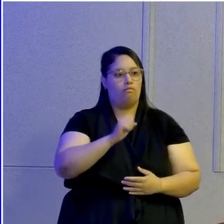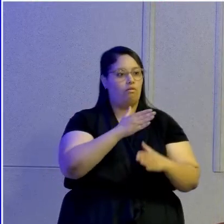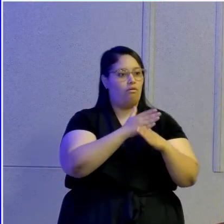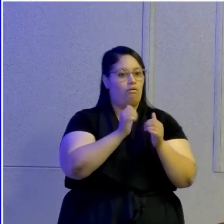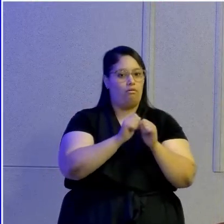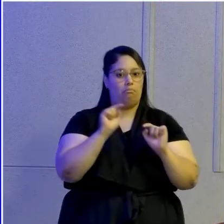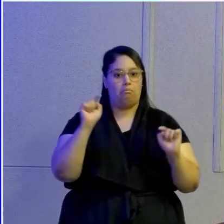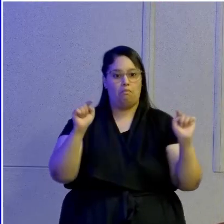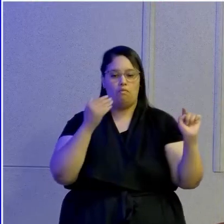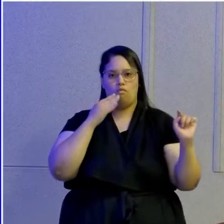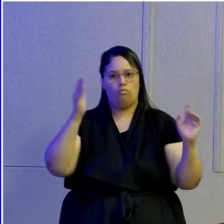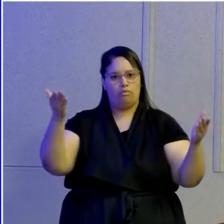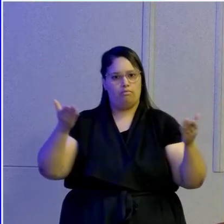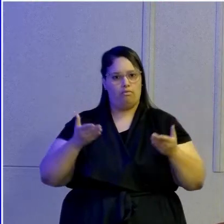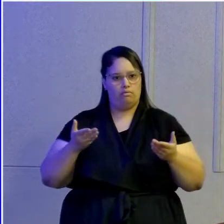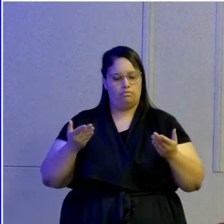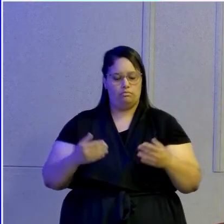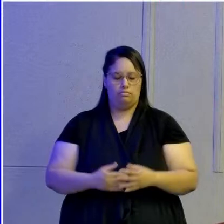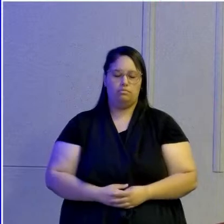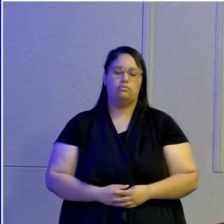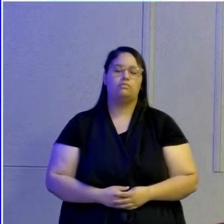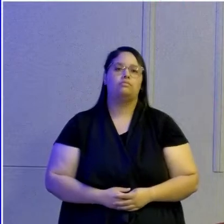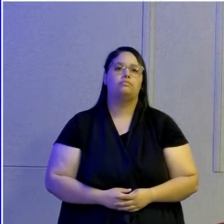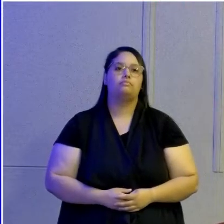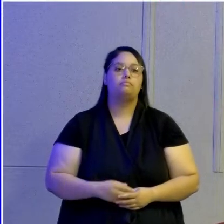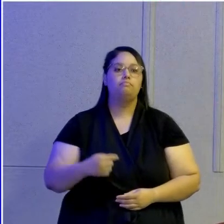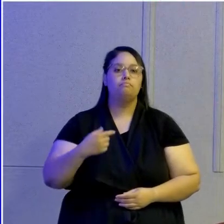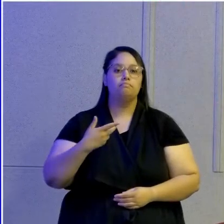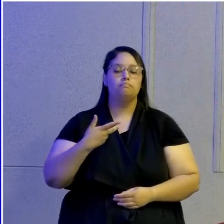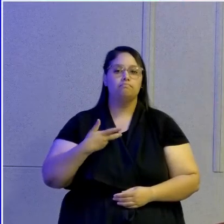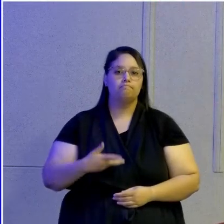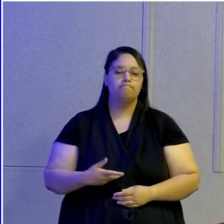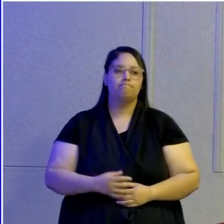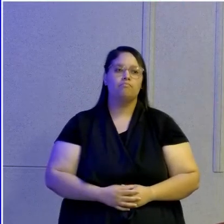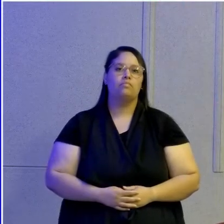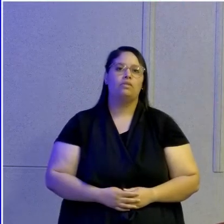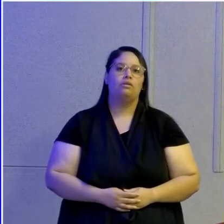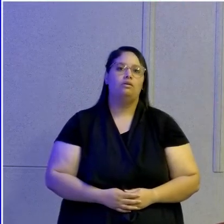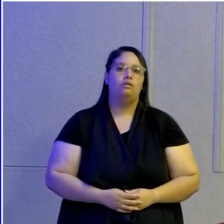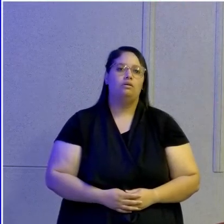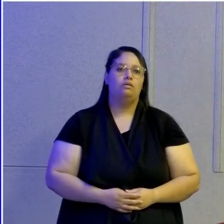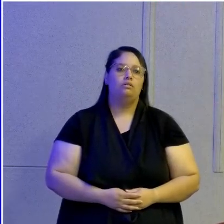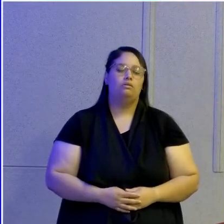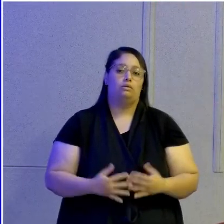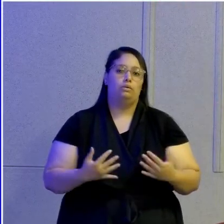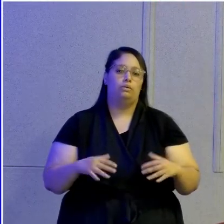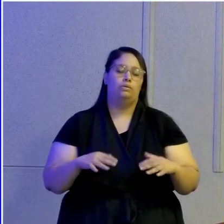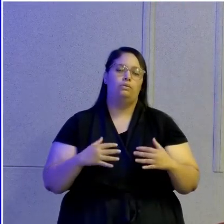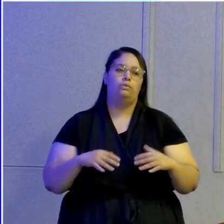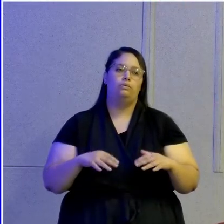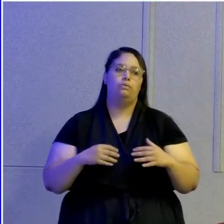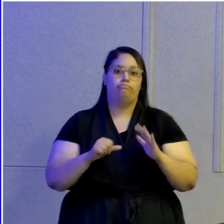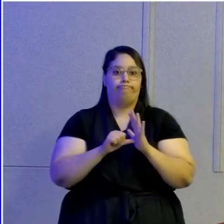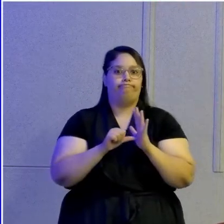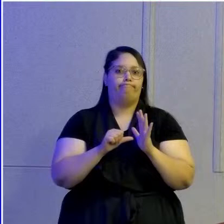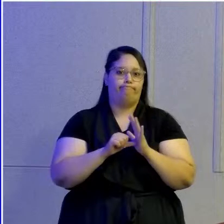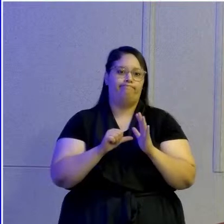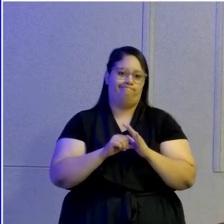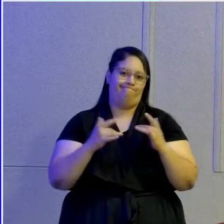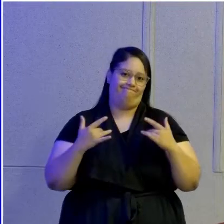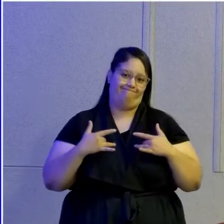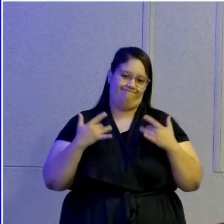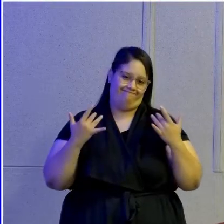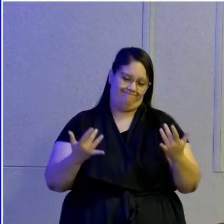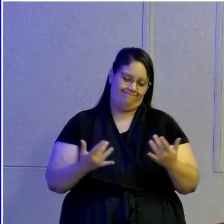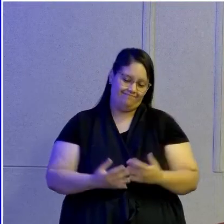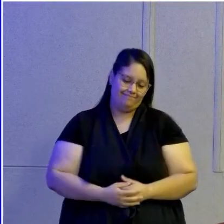this invitation. For me, it's a very meaningful occasion.